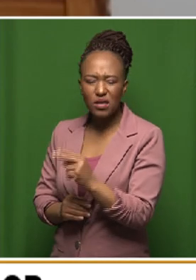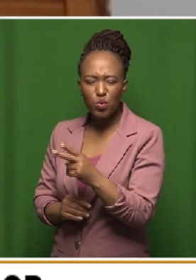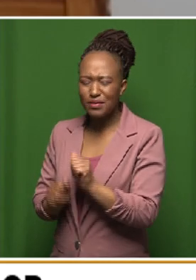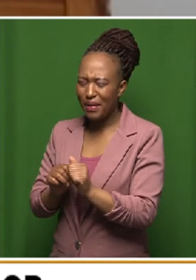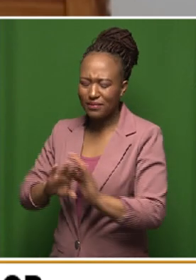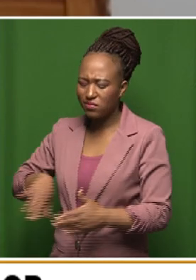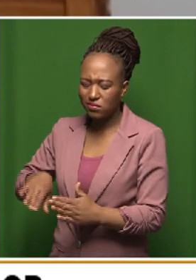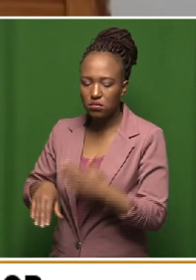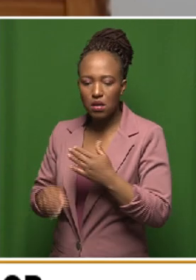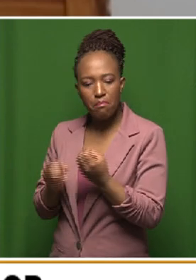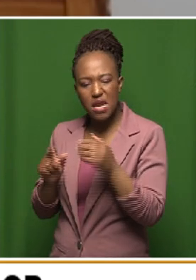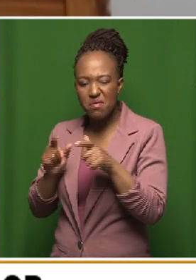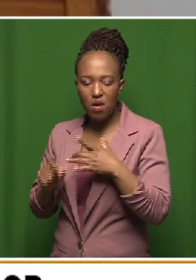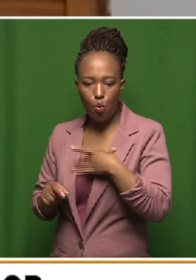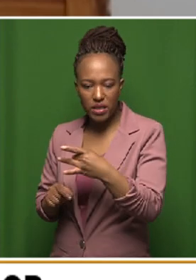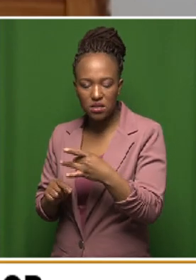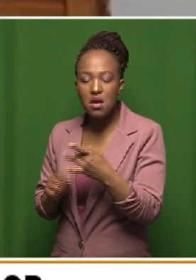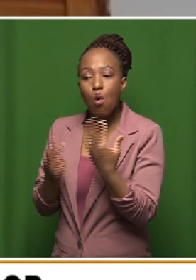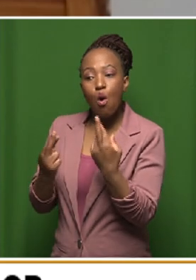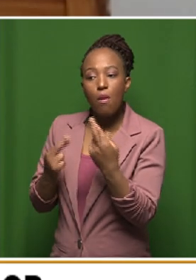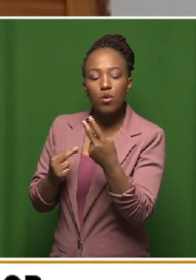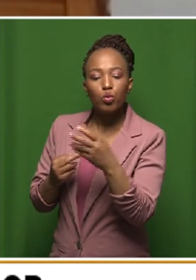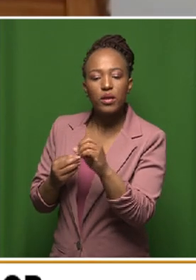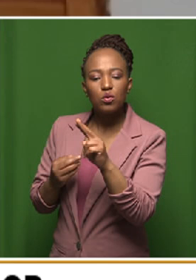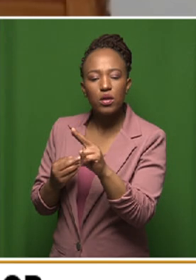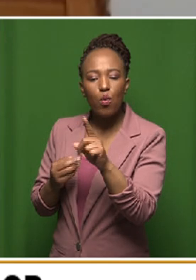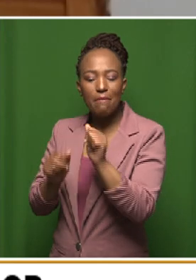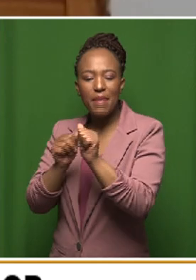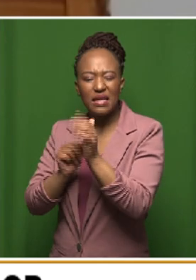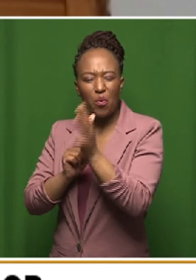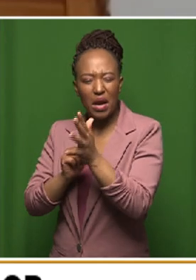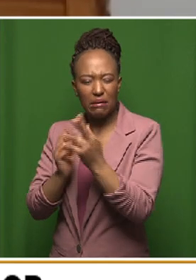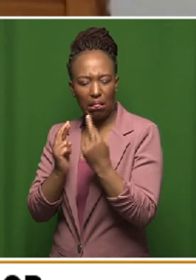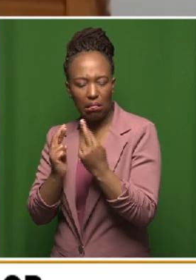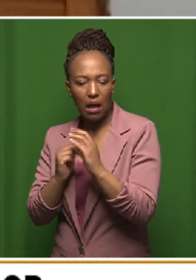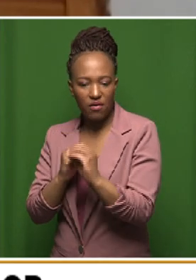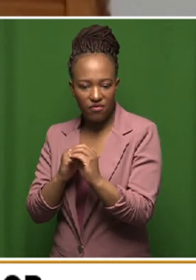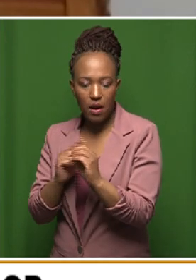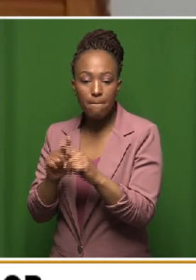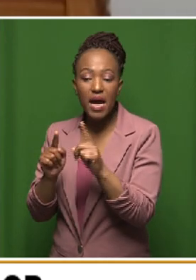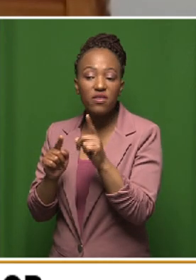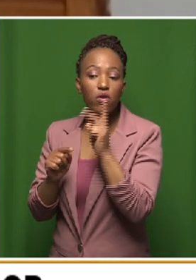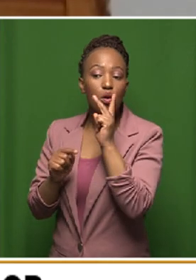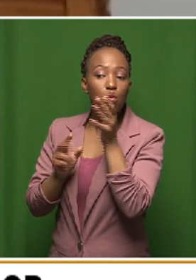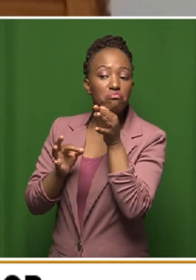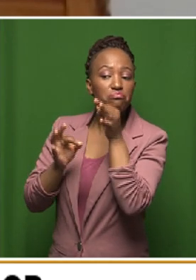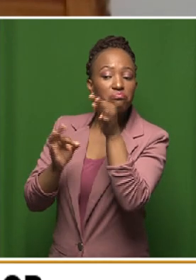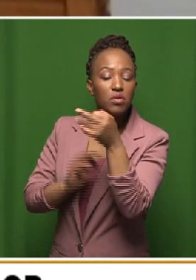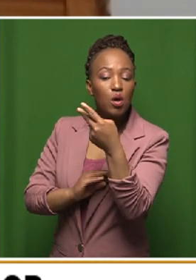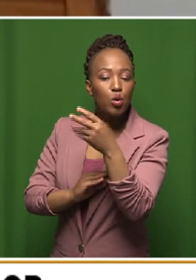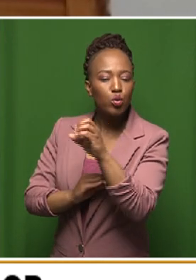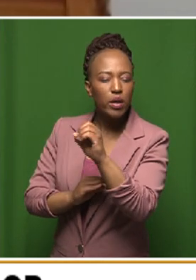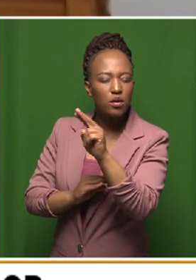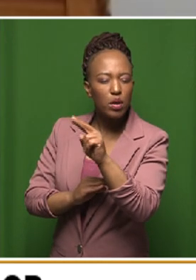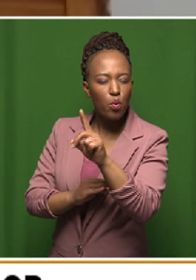know, hopefully things will get better in 2021. If we start looking forward already, are you feeling optimistic, or is